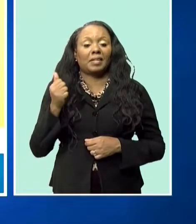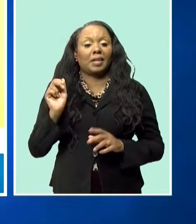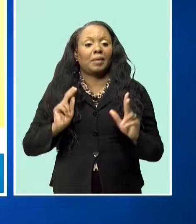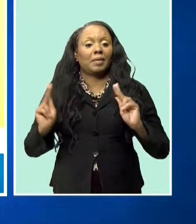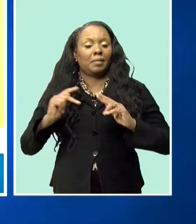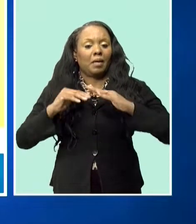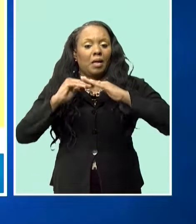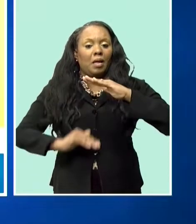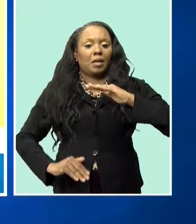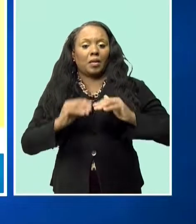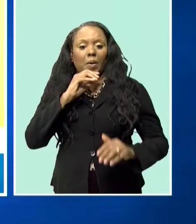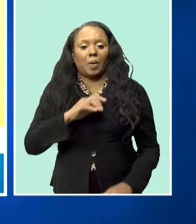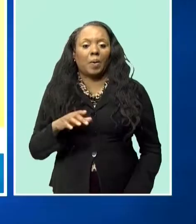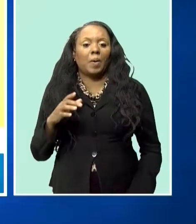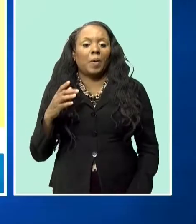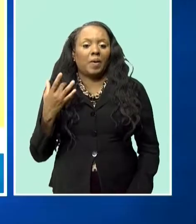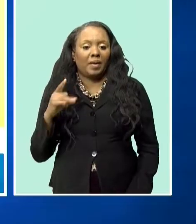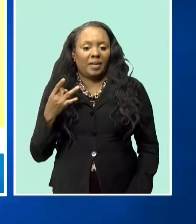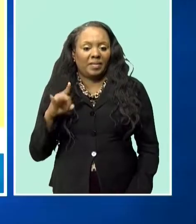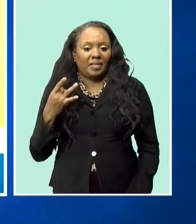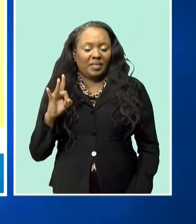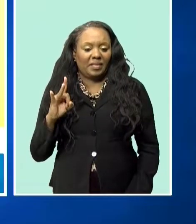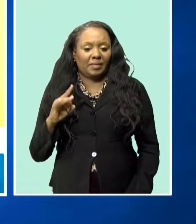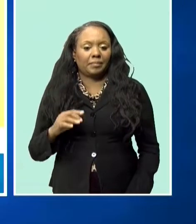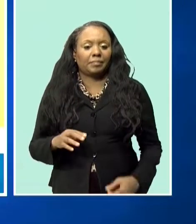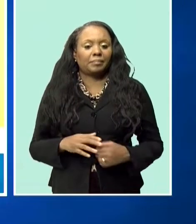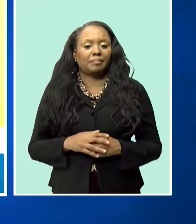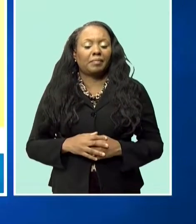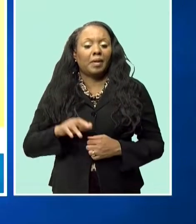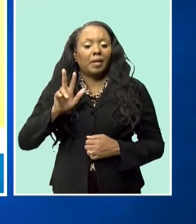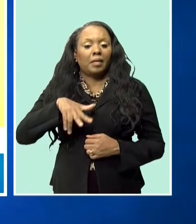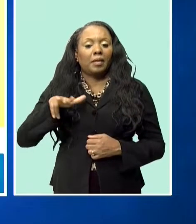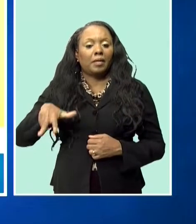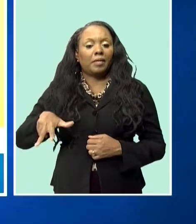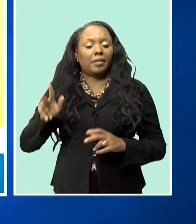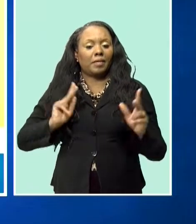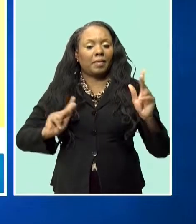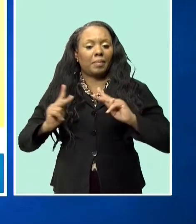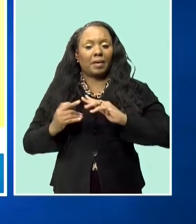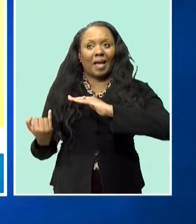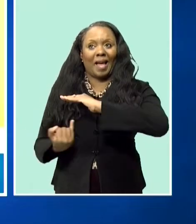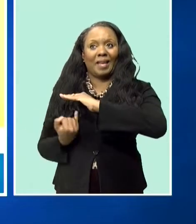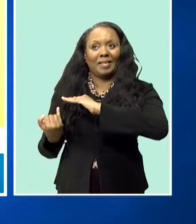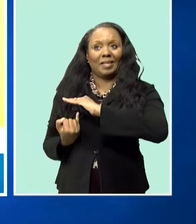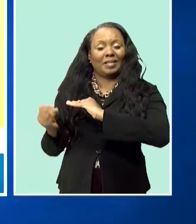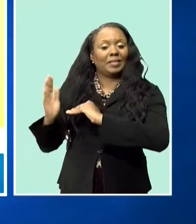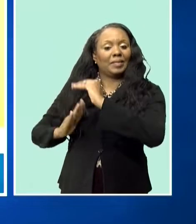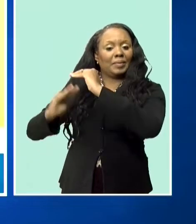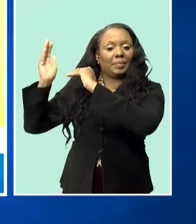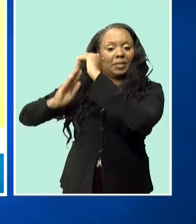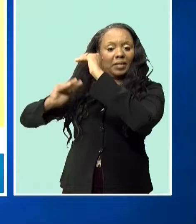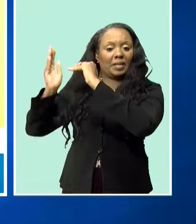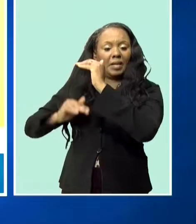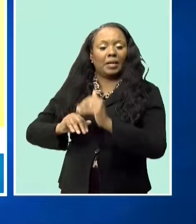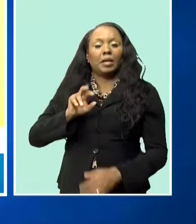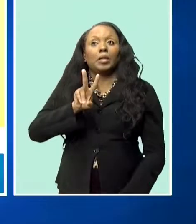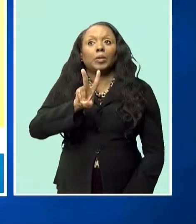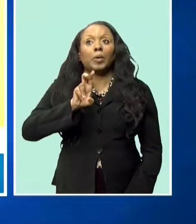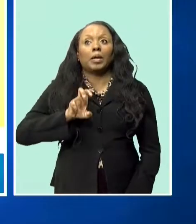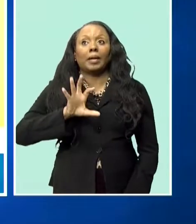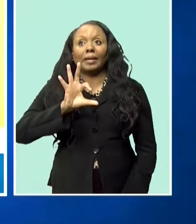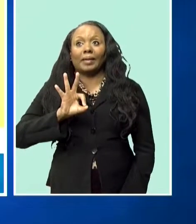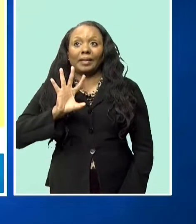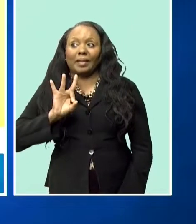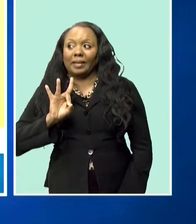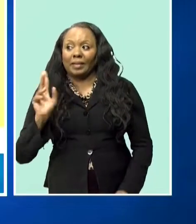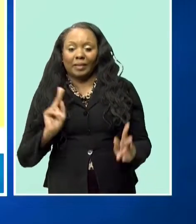cases consisted of 10 people under the age of 18 and 35 who were 18 years and older. The number of people in isolation facilities was